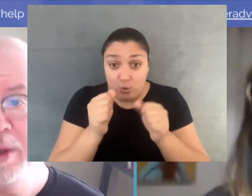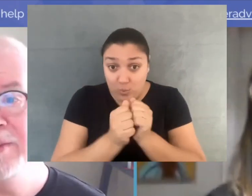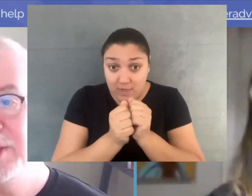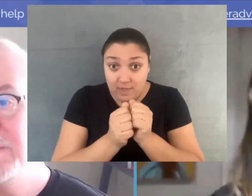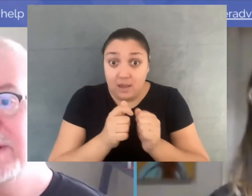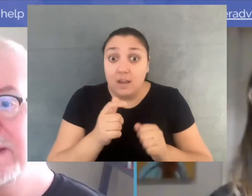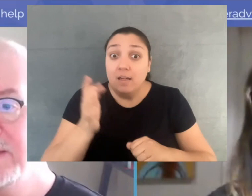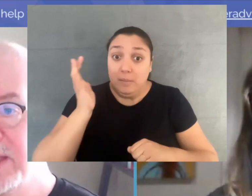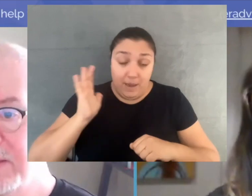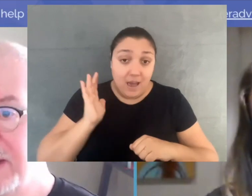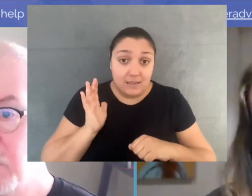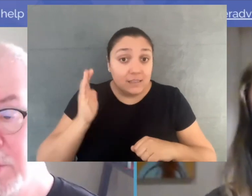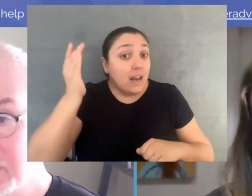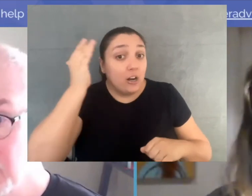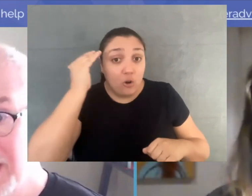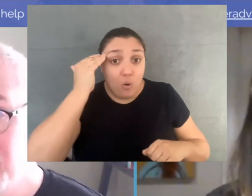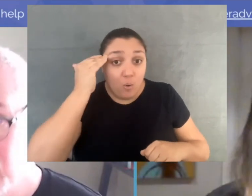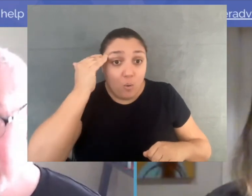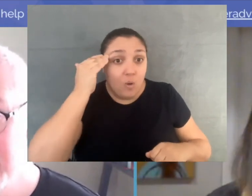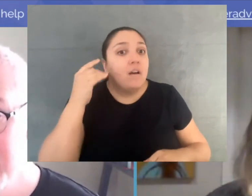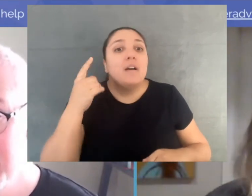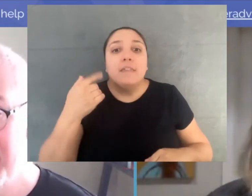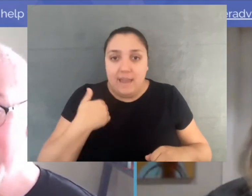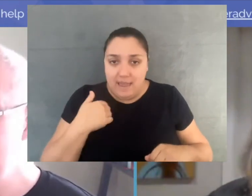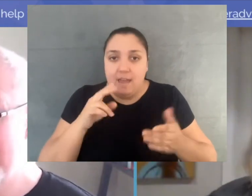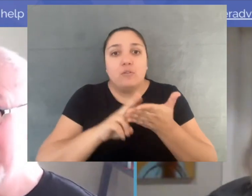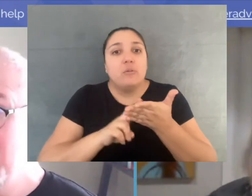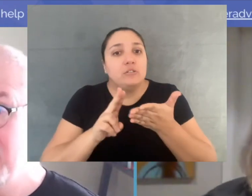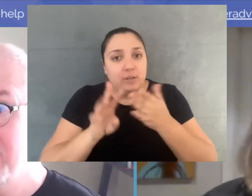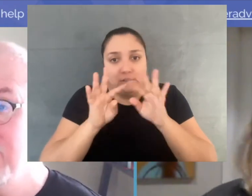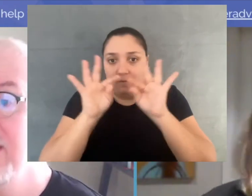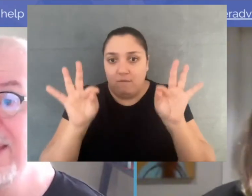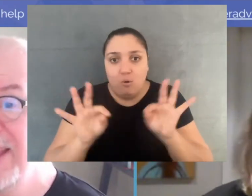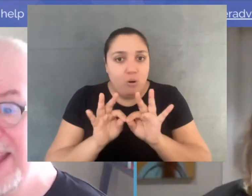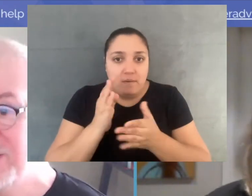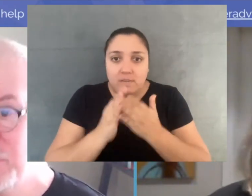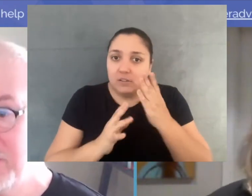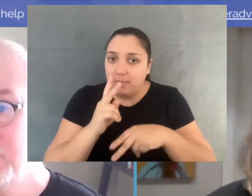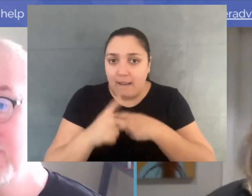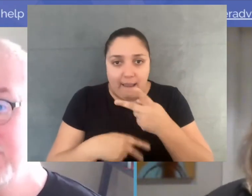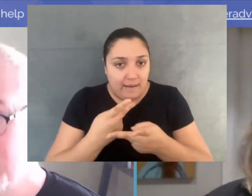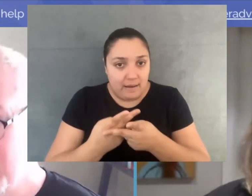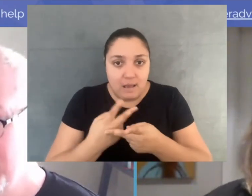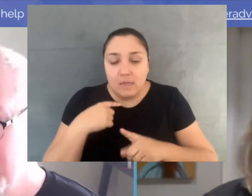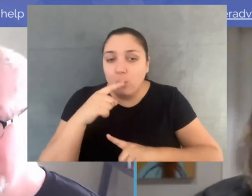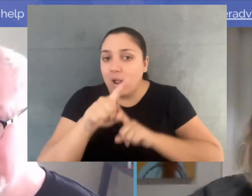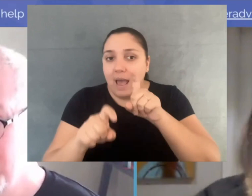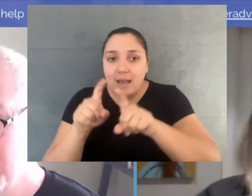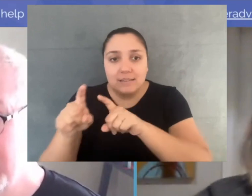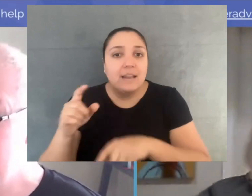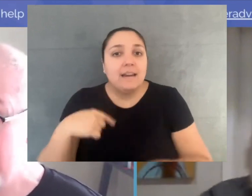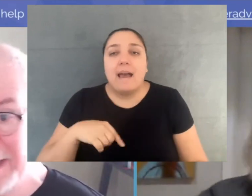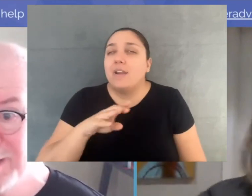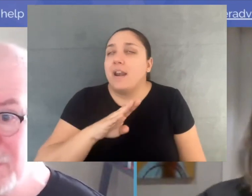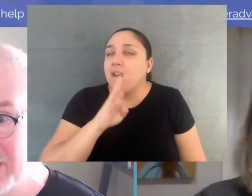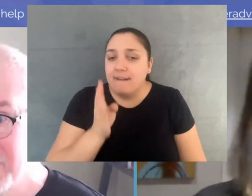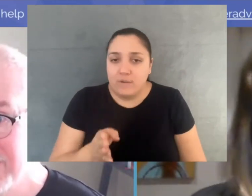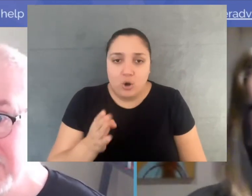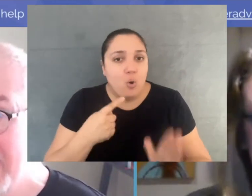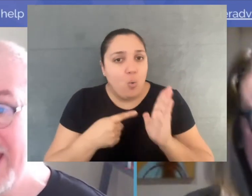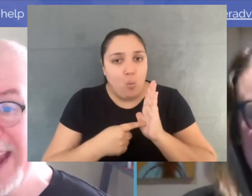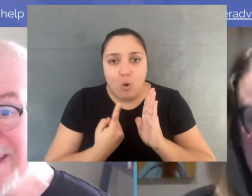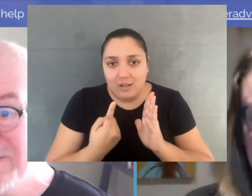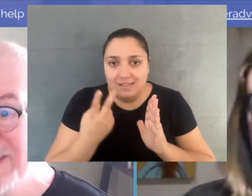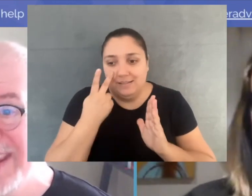every one of the communities that I work with or have worked with in the past, or that I know of, has a registration form of some sort. And we're asking